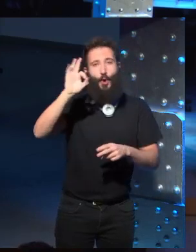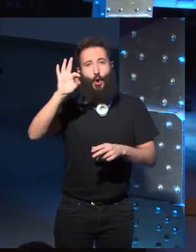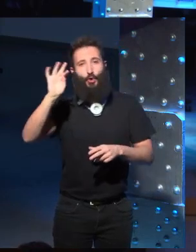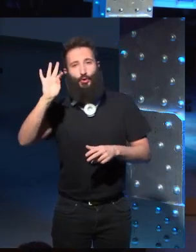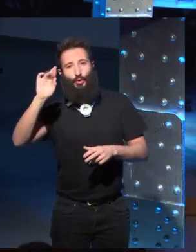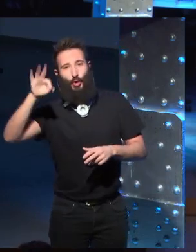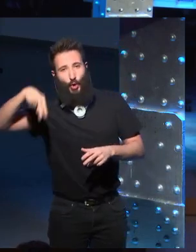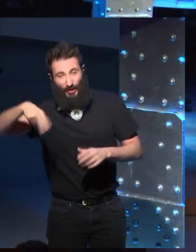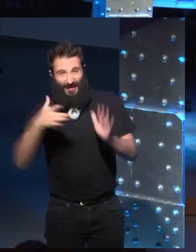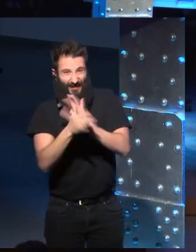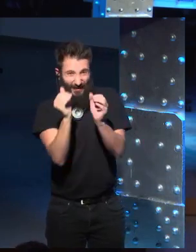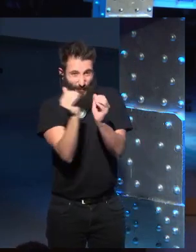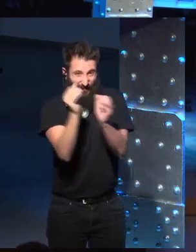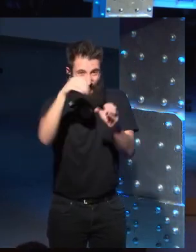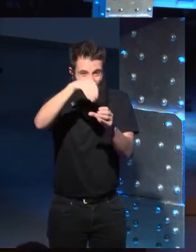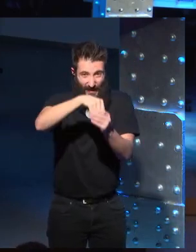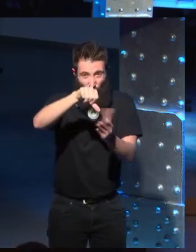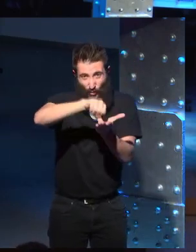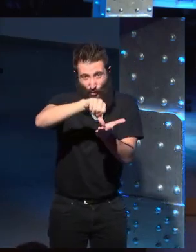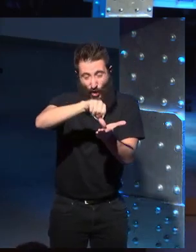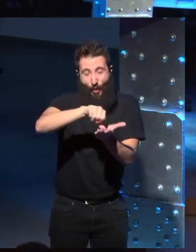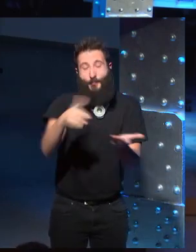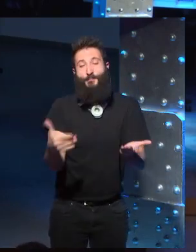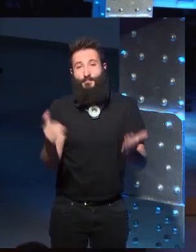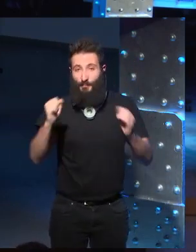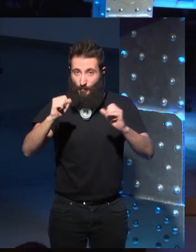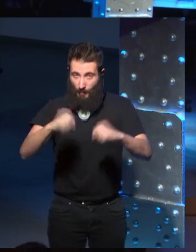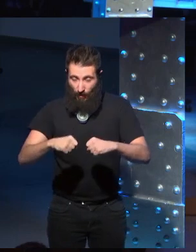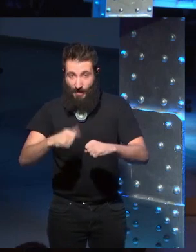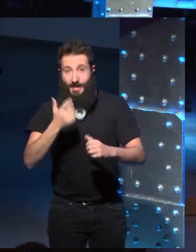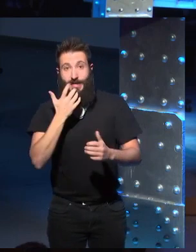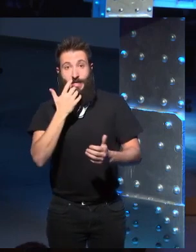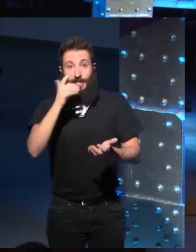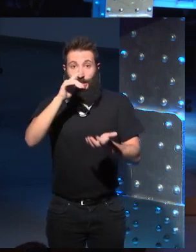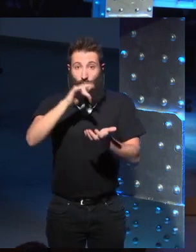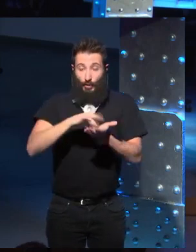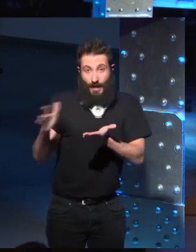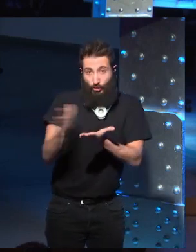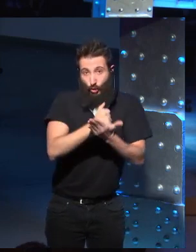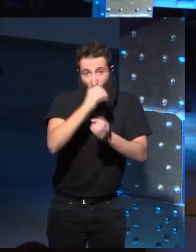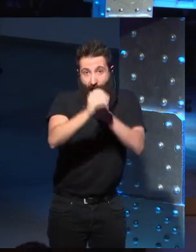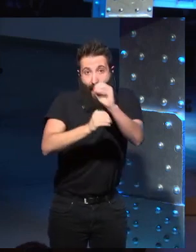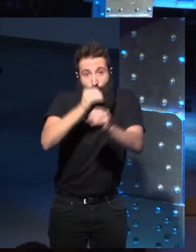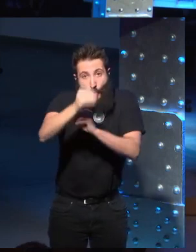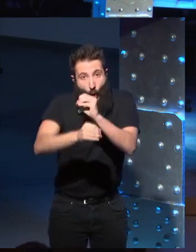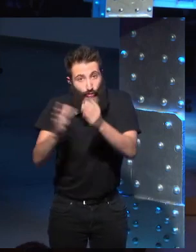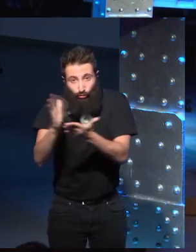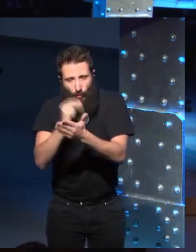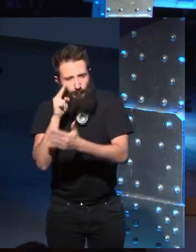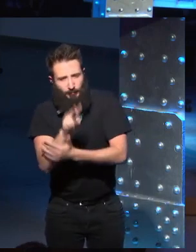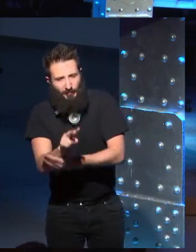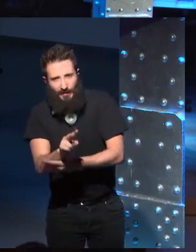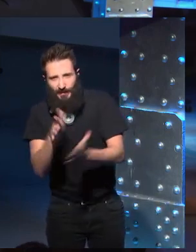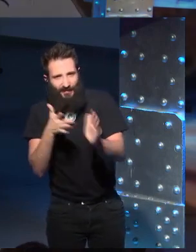nucleus. Well, if you look at all the atoms, you see that they're all made of the same tiny things